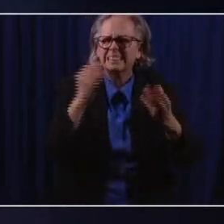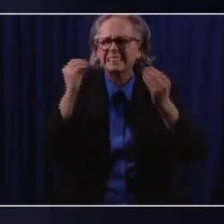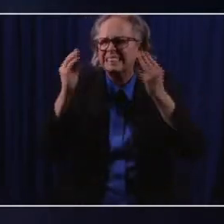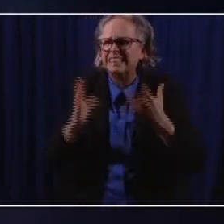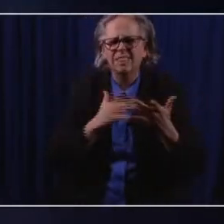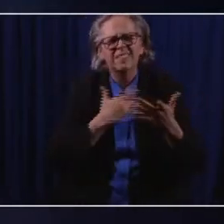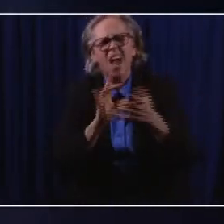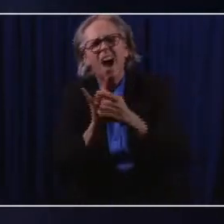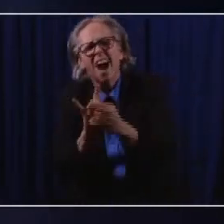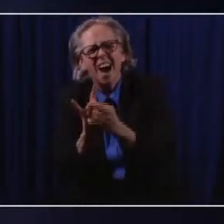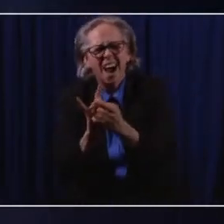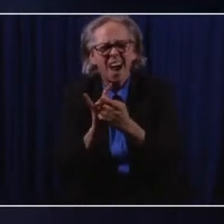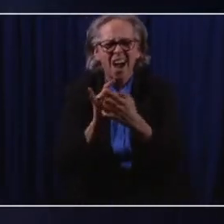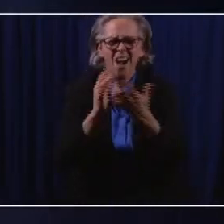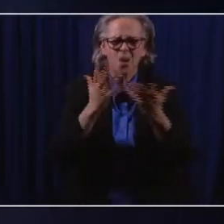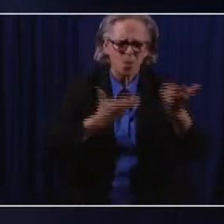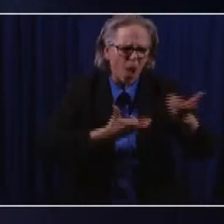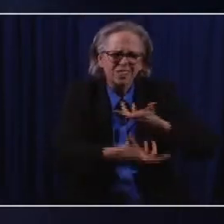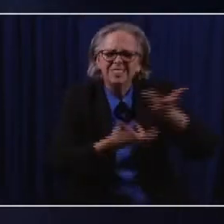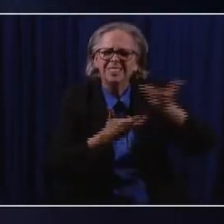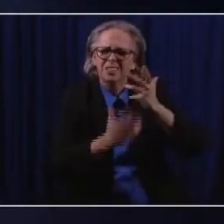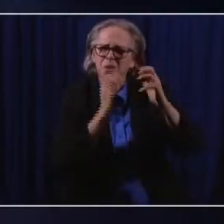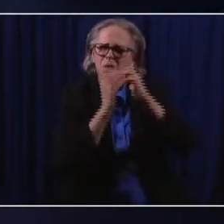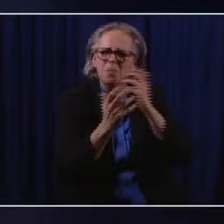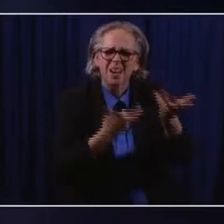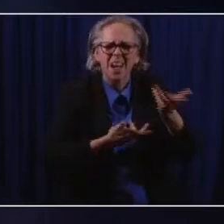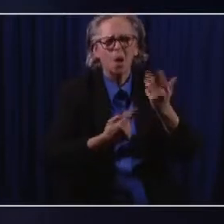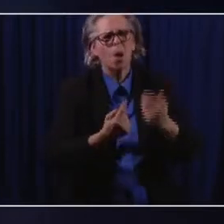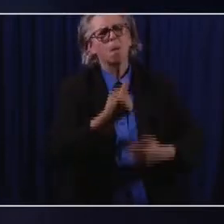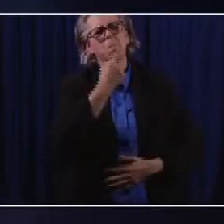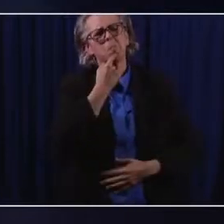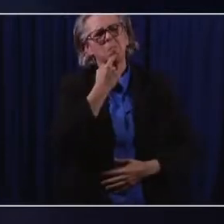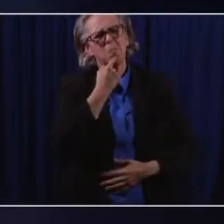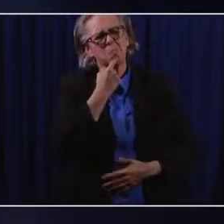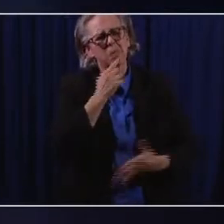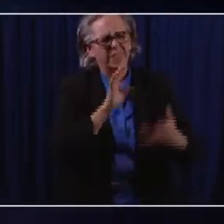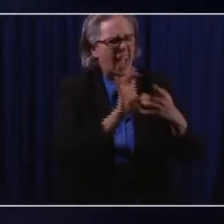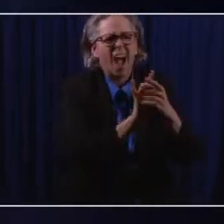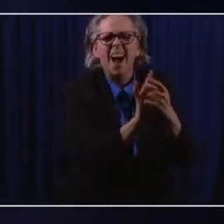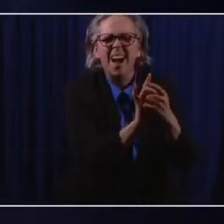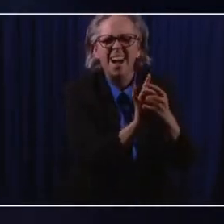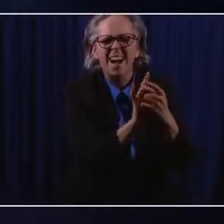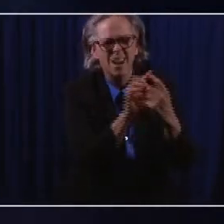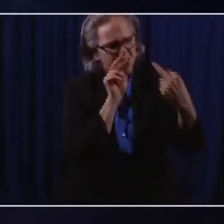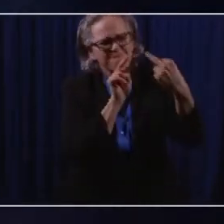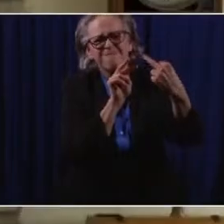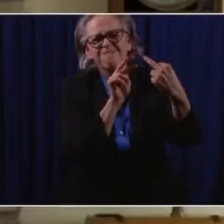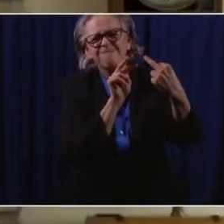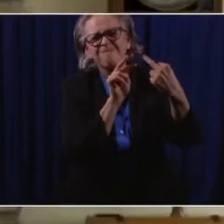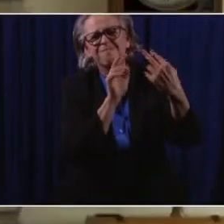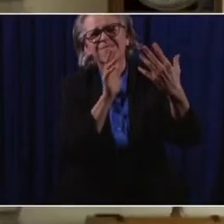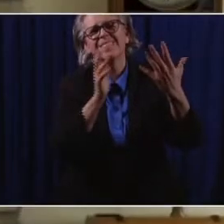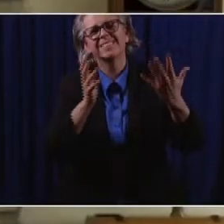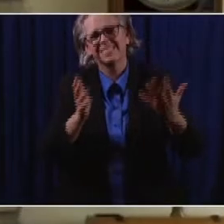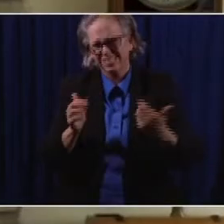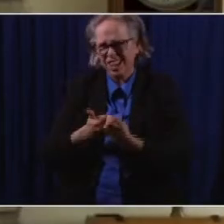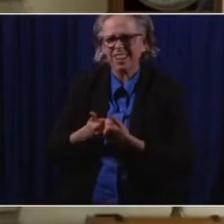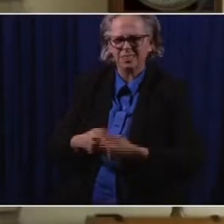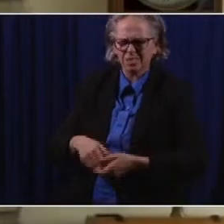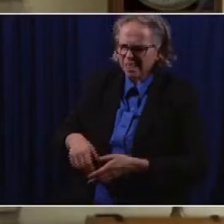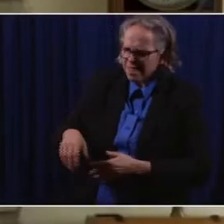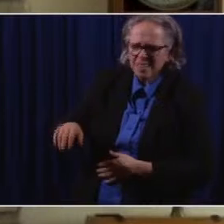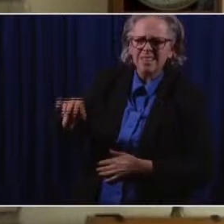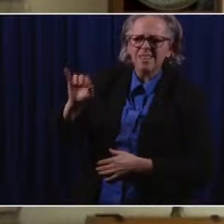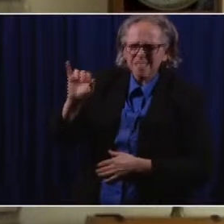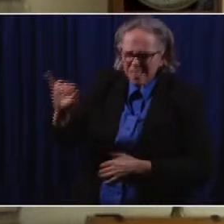communication in our school for their access to language throughout the day. So I imagine you and the students are